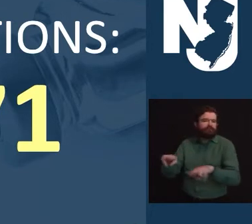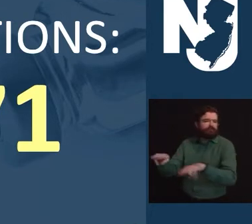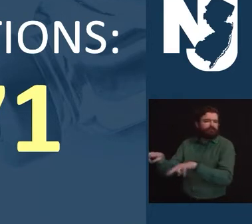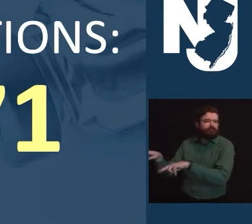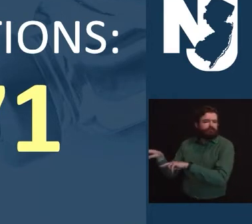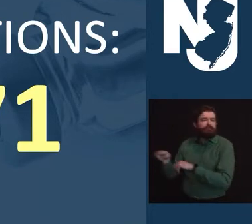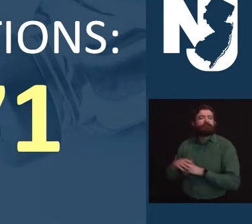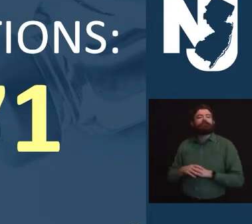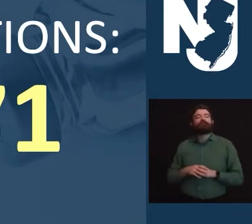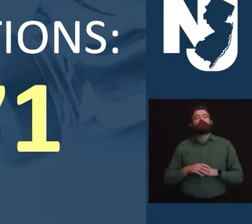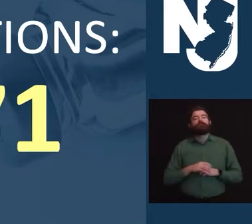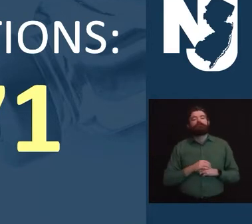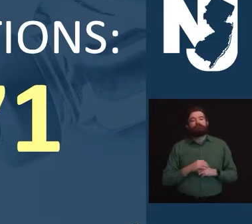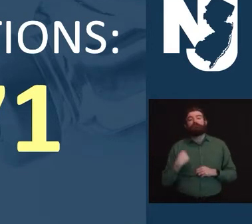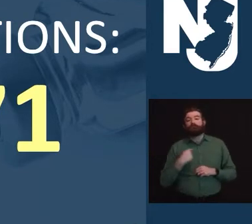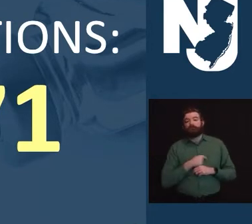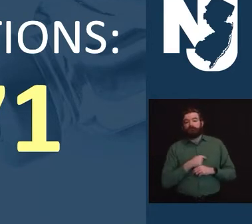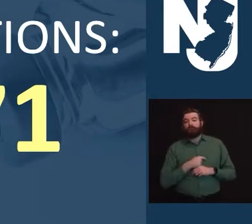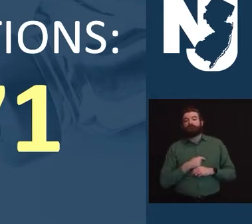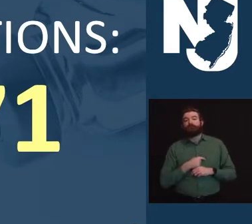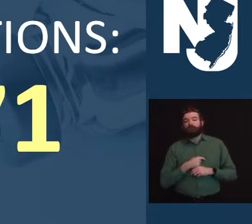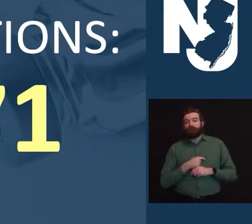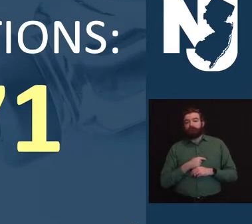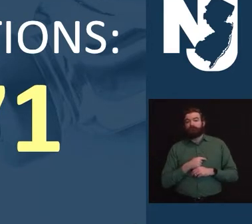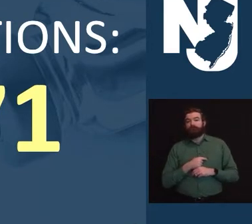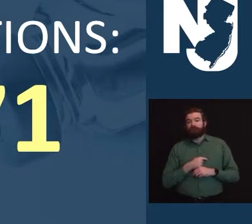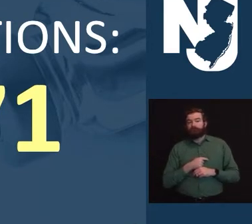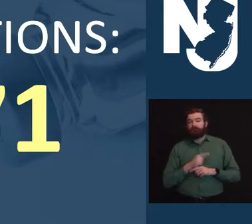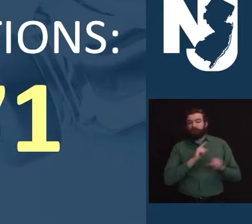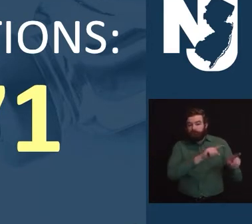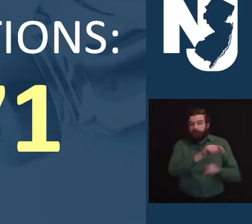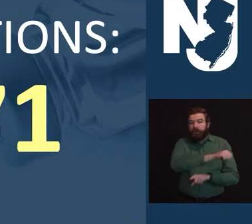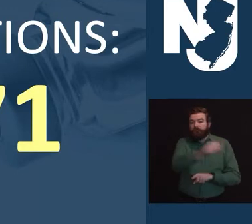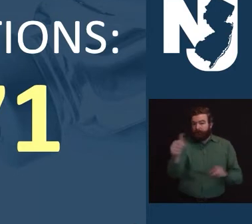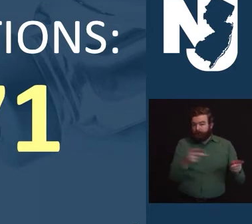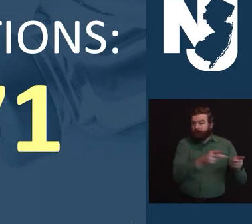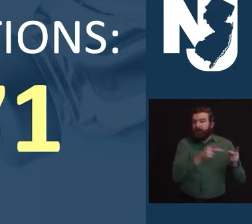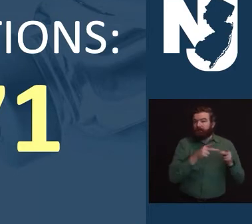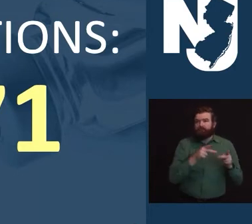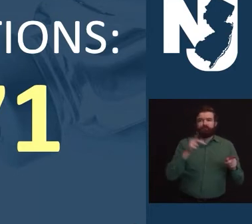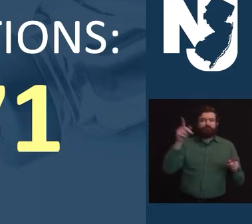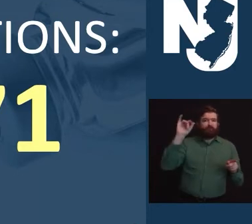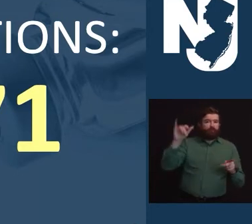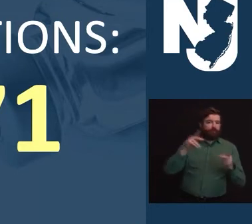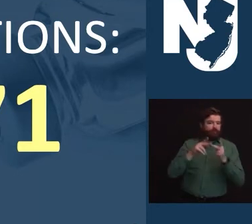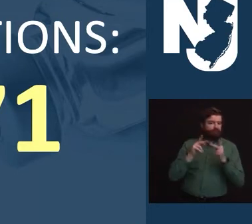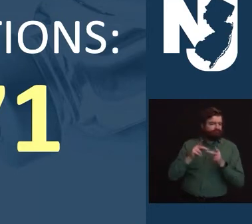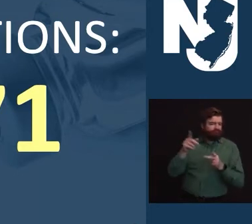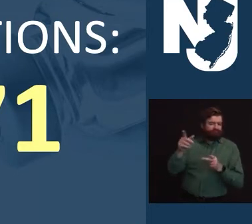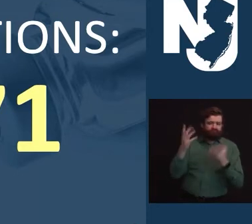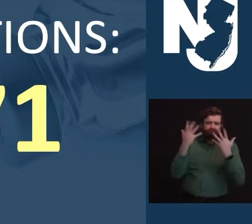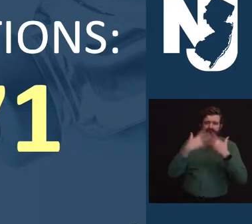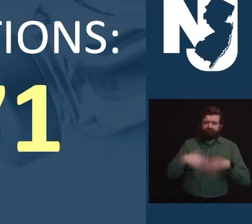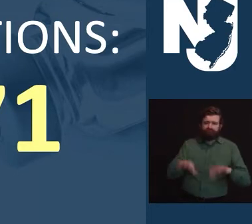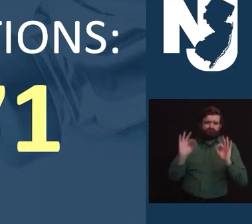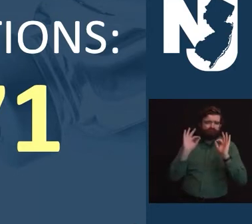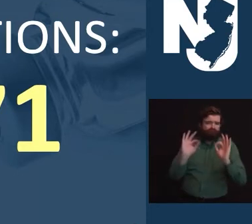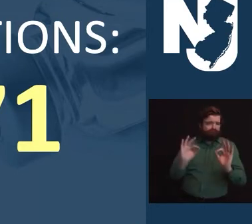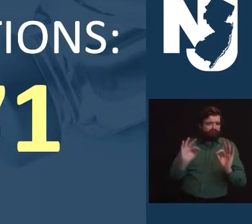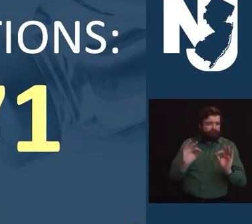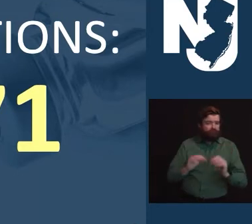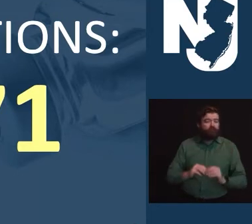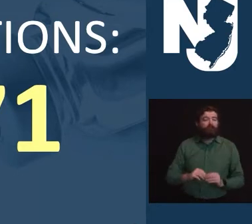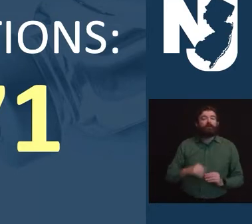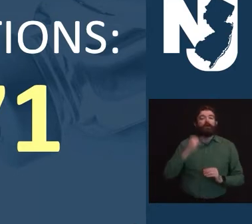visited, really well laid out, really well thought through, including if you show up without an appointment, they'll put you into a separate line